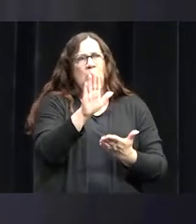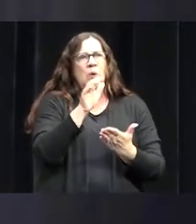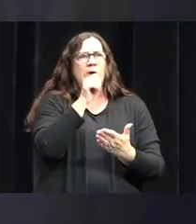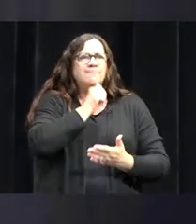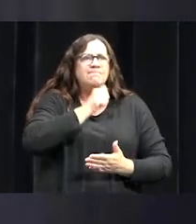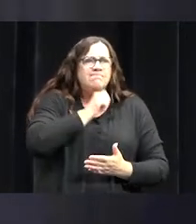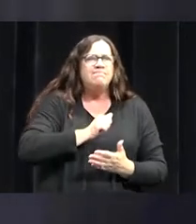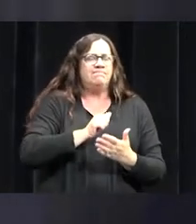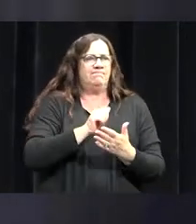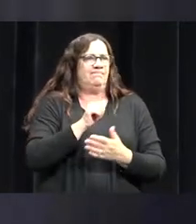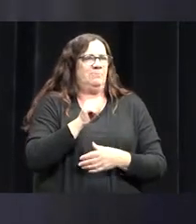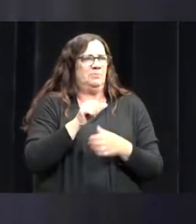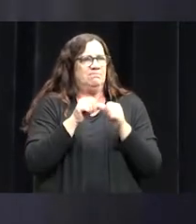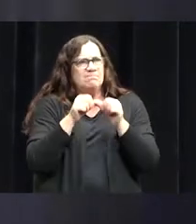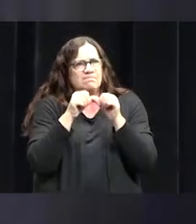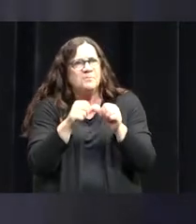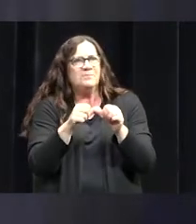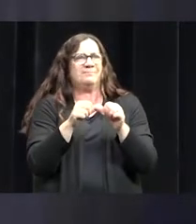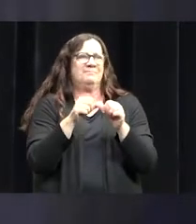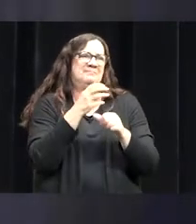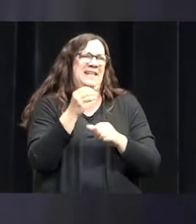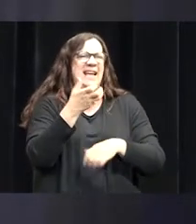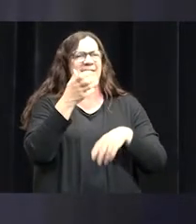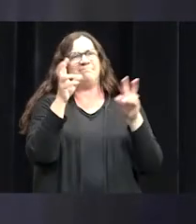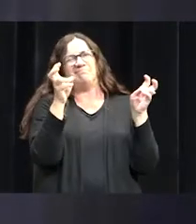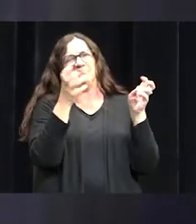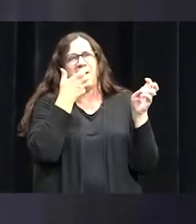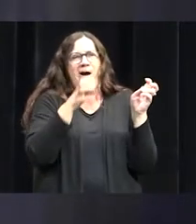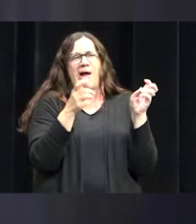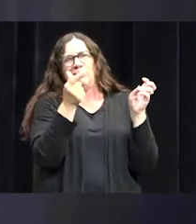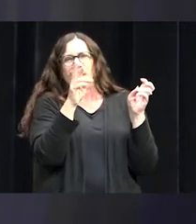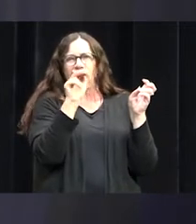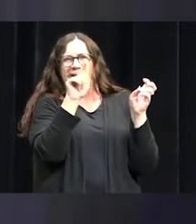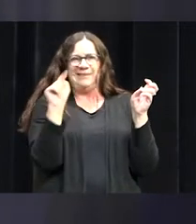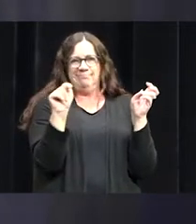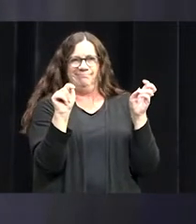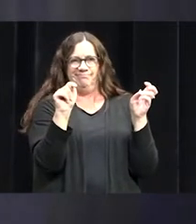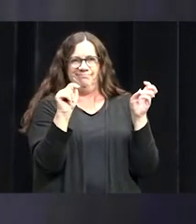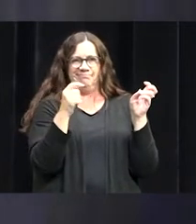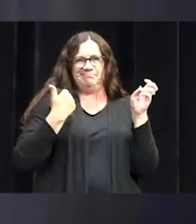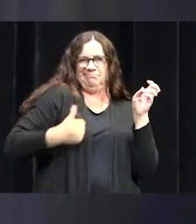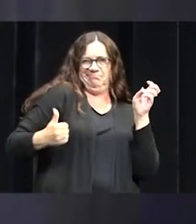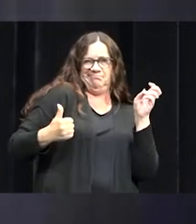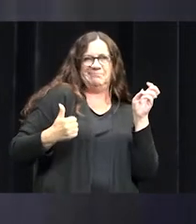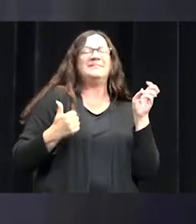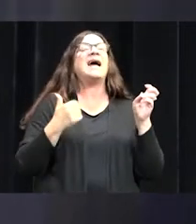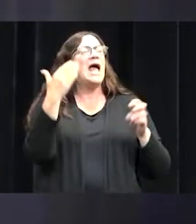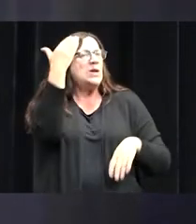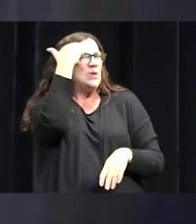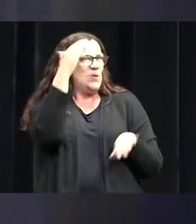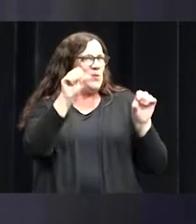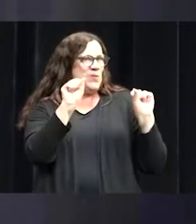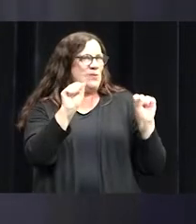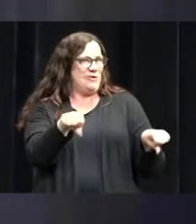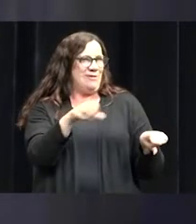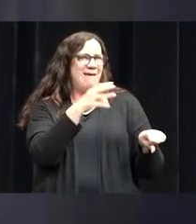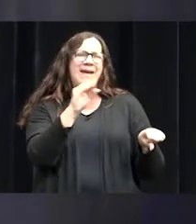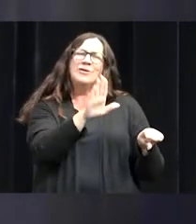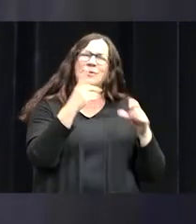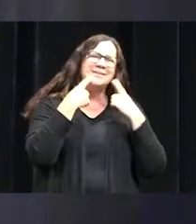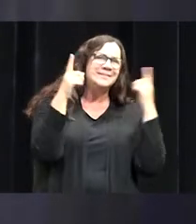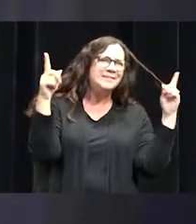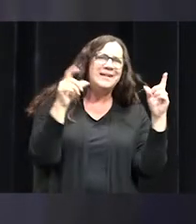and bayhawk grit i knew you could do it and i know you can keep your success going